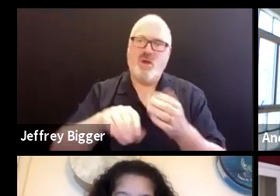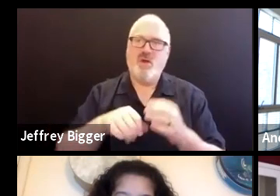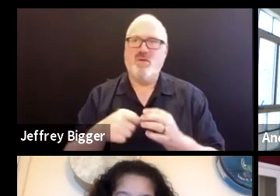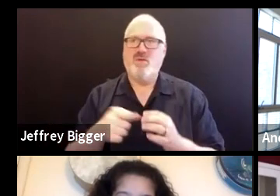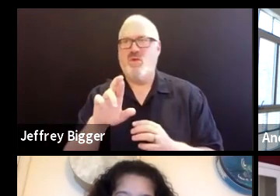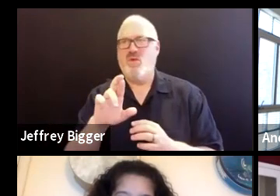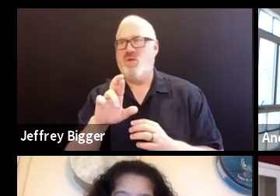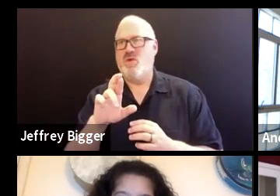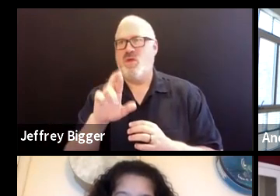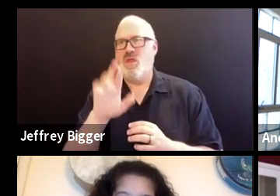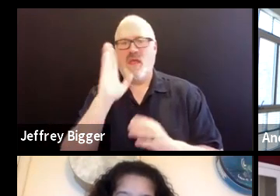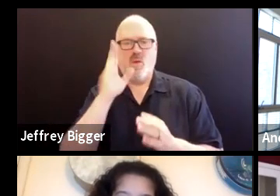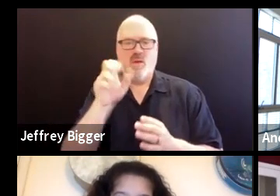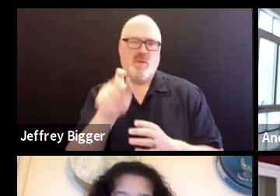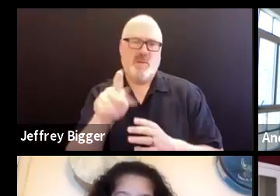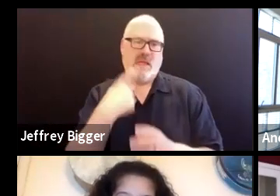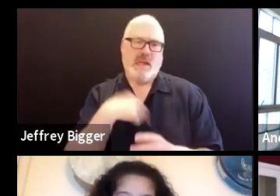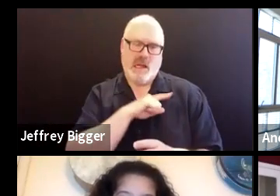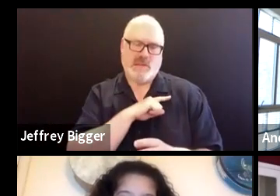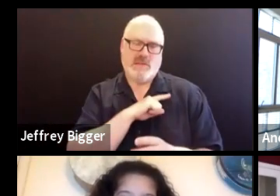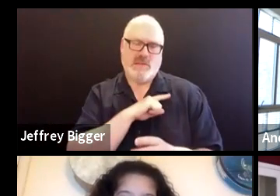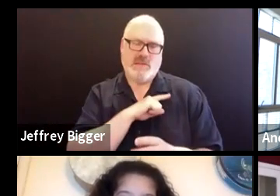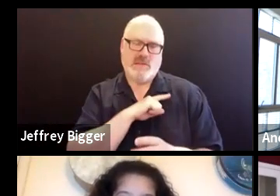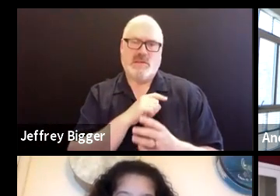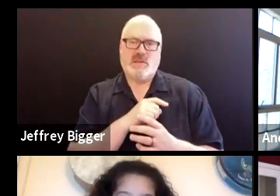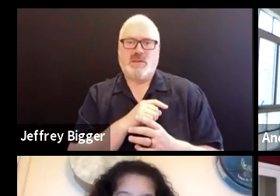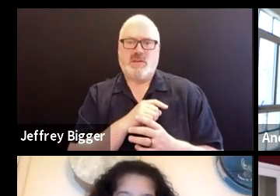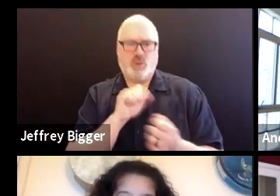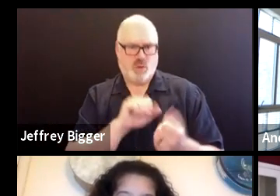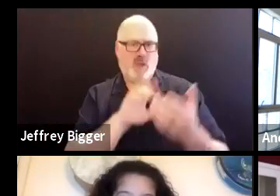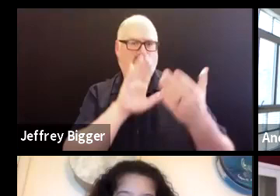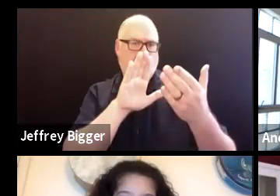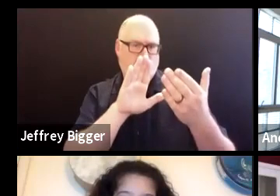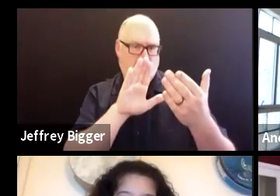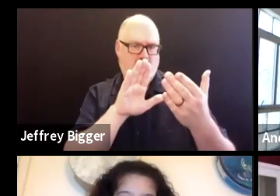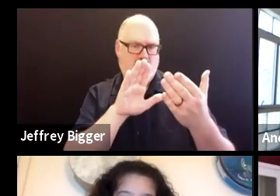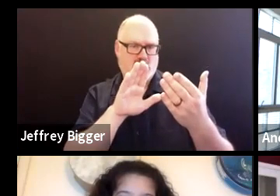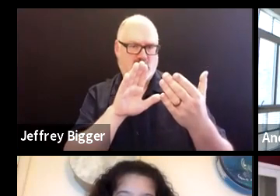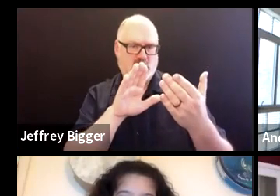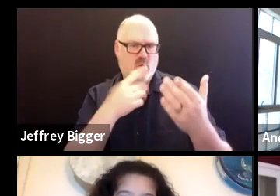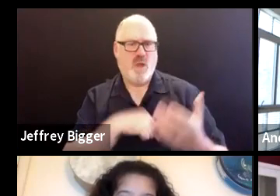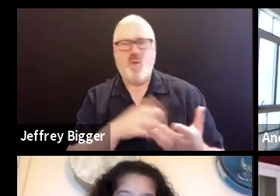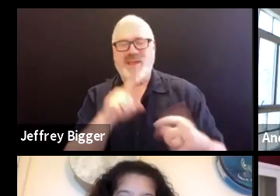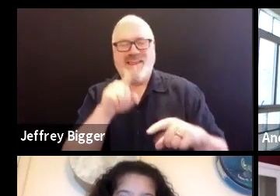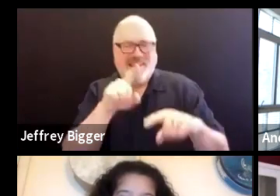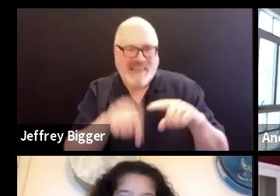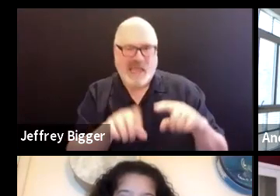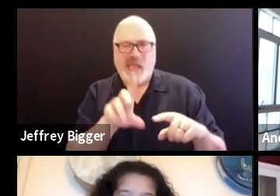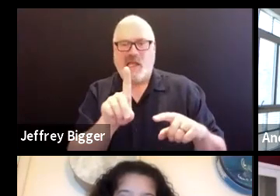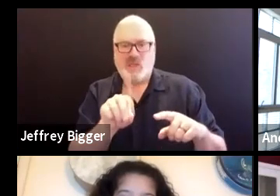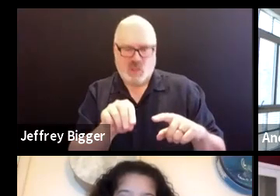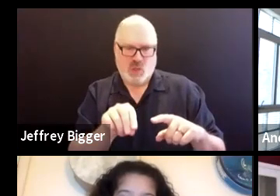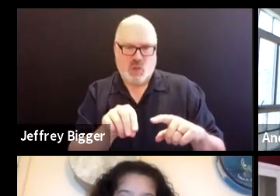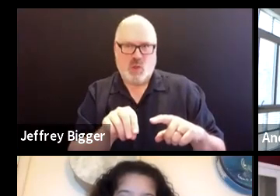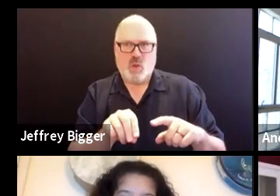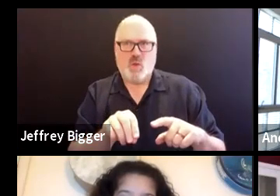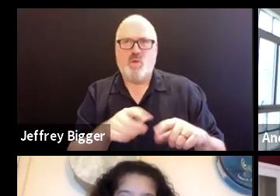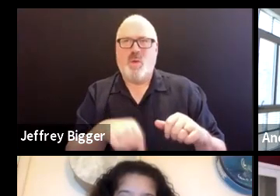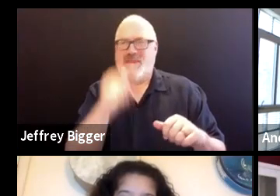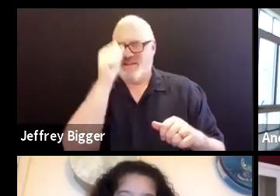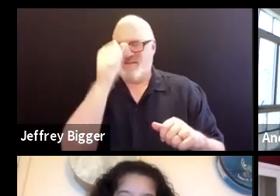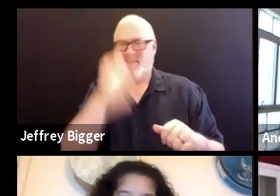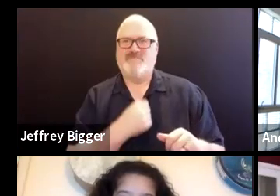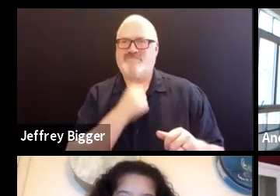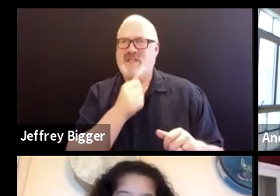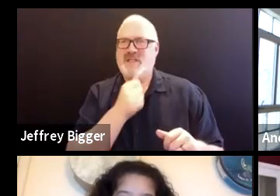that would allow us to, address what we are unable to do or what we don't think makes sense to